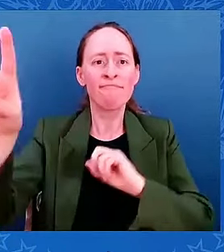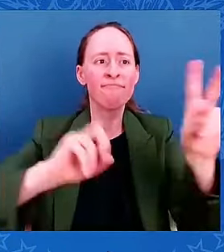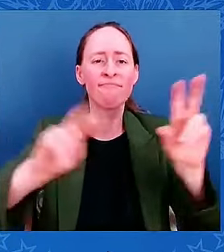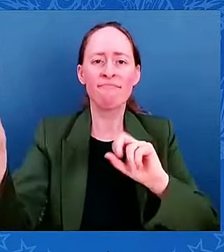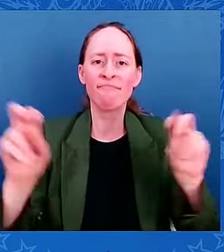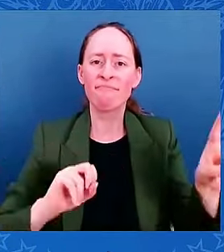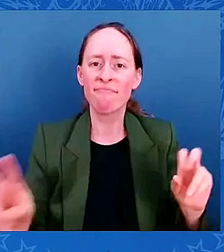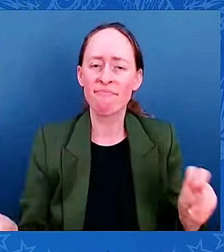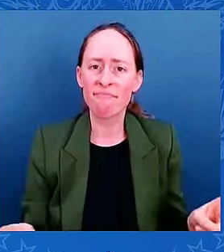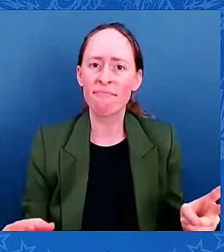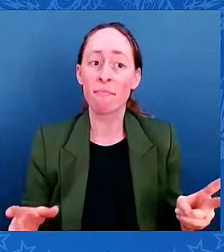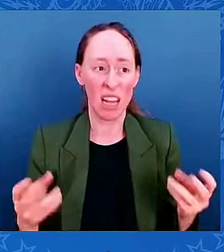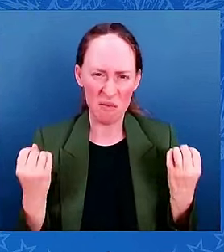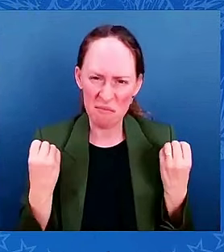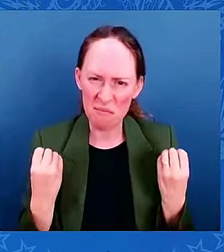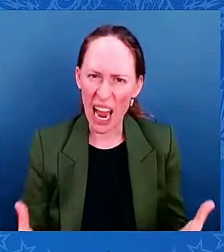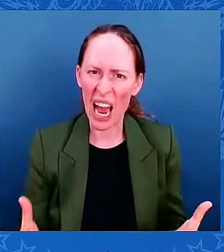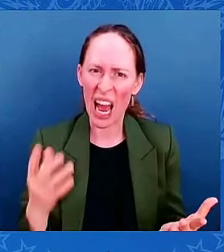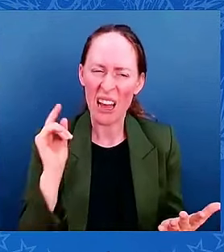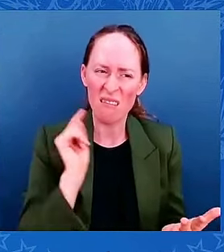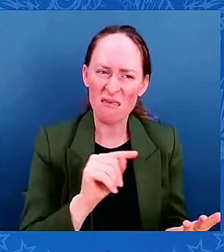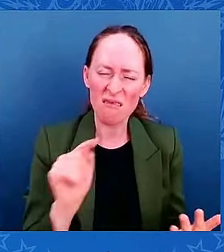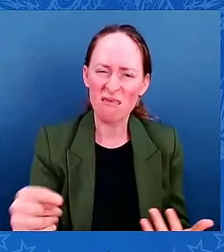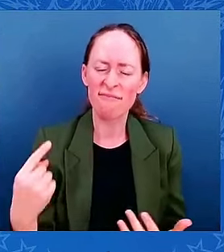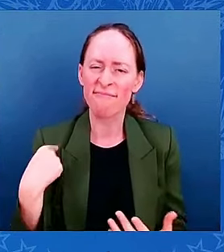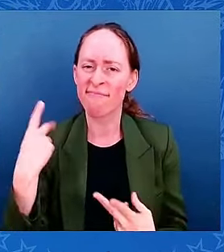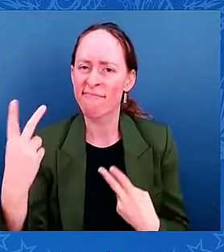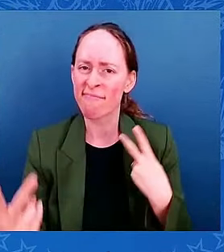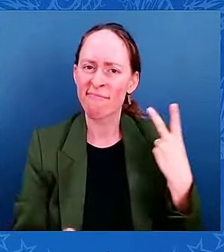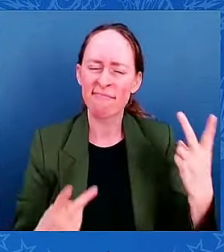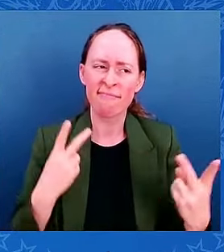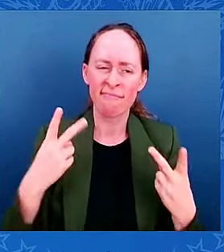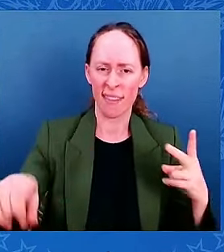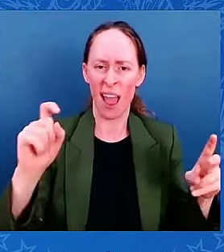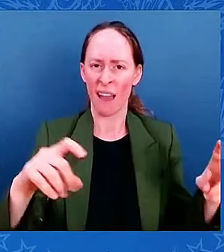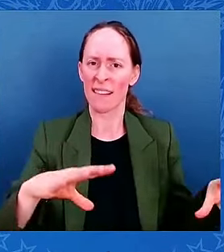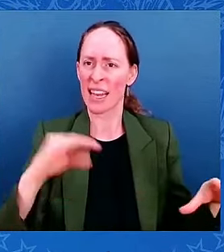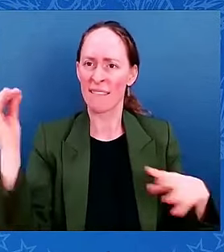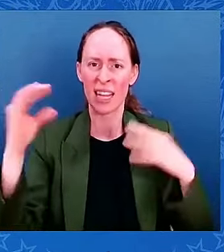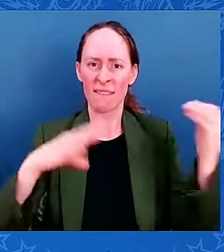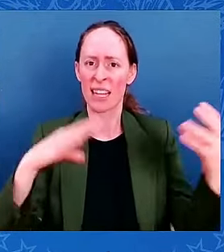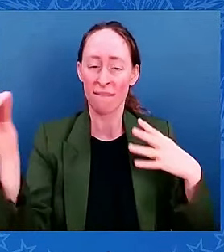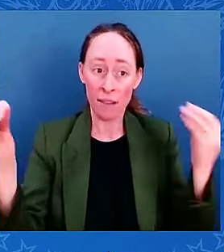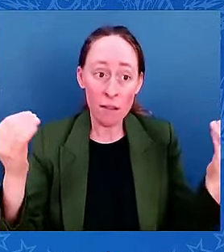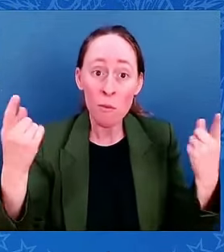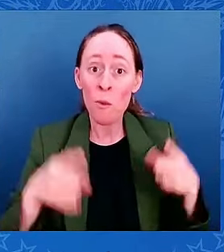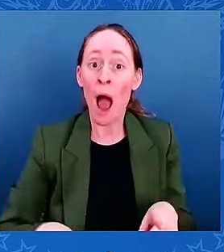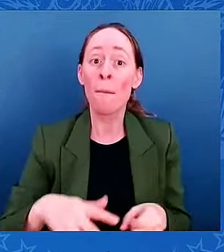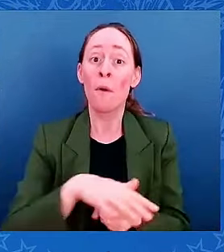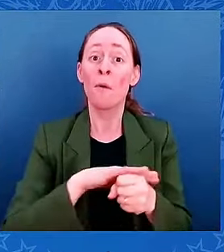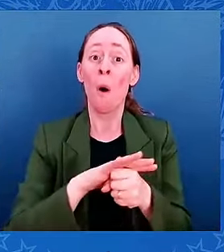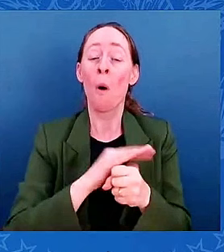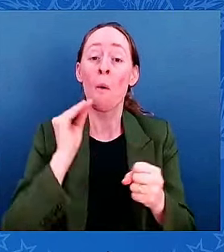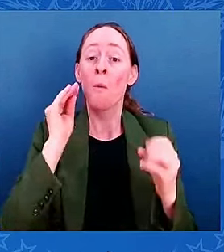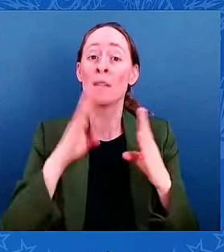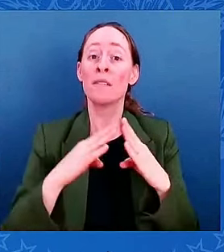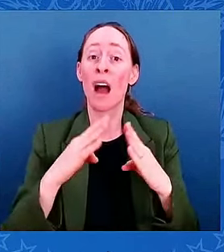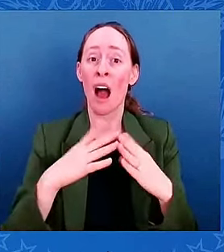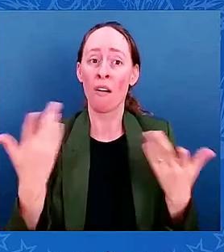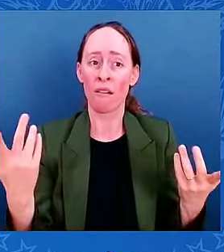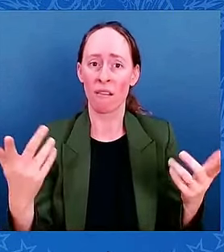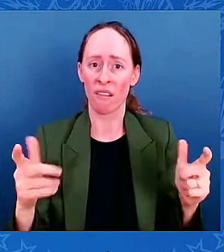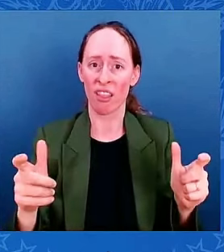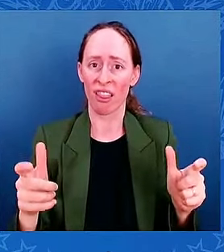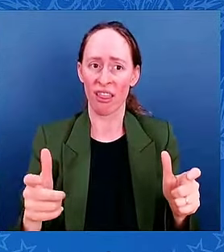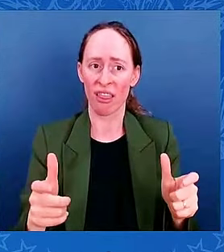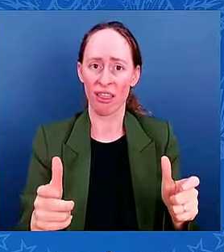and move? Look at how many communities have been abandoned, left behind. Whether they're red or blue, Democrat